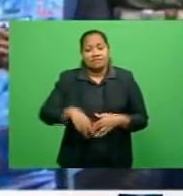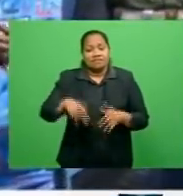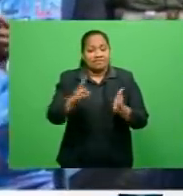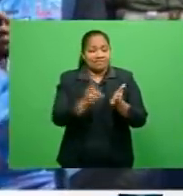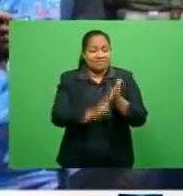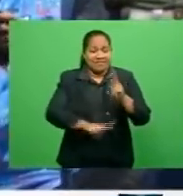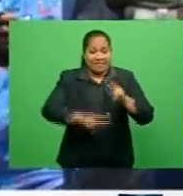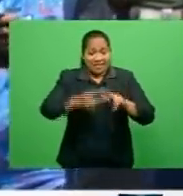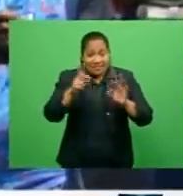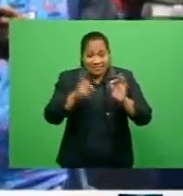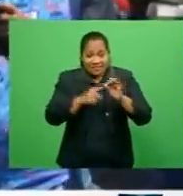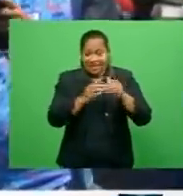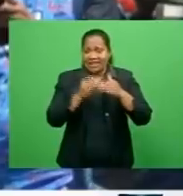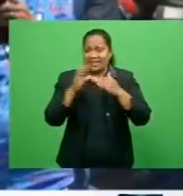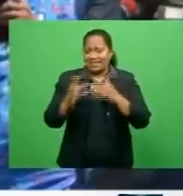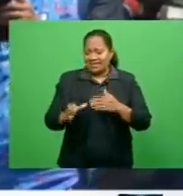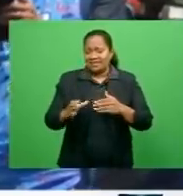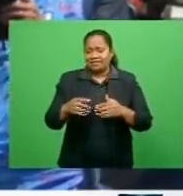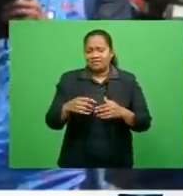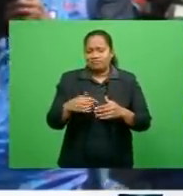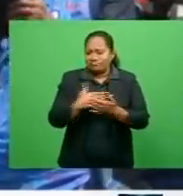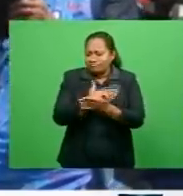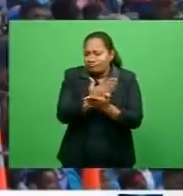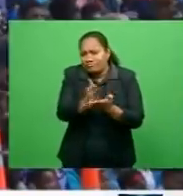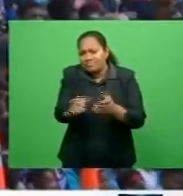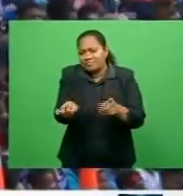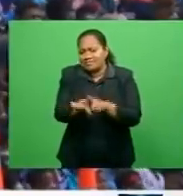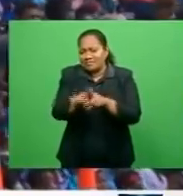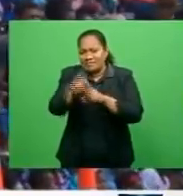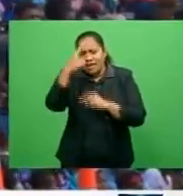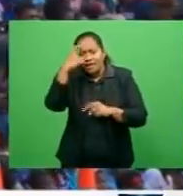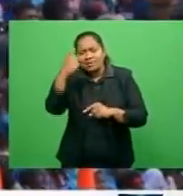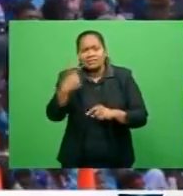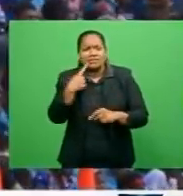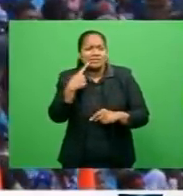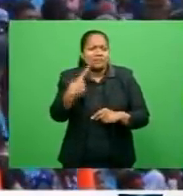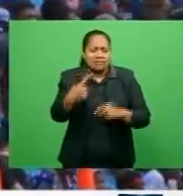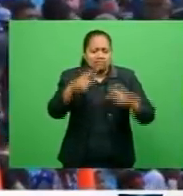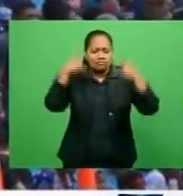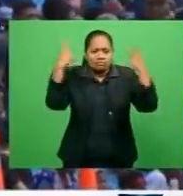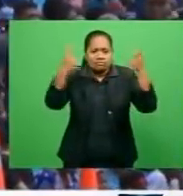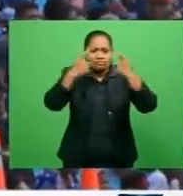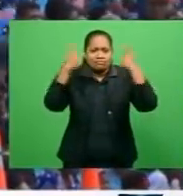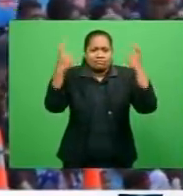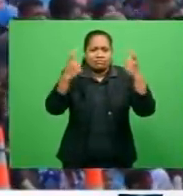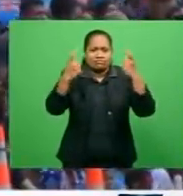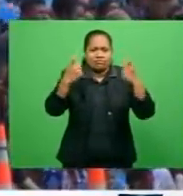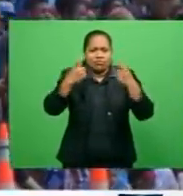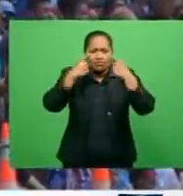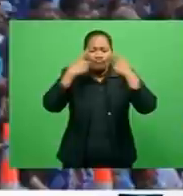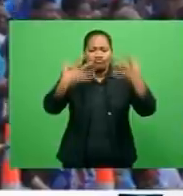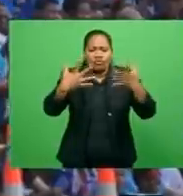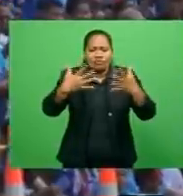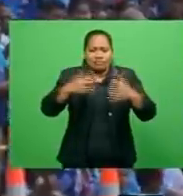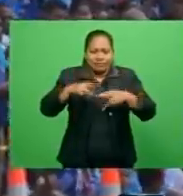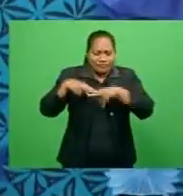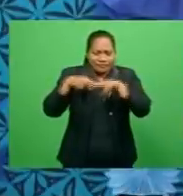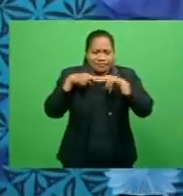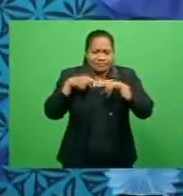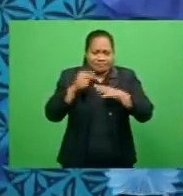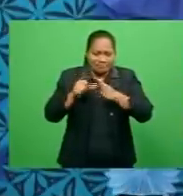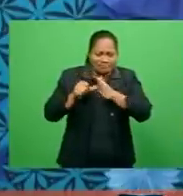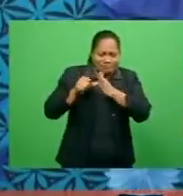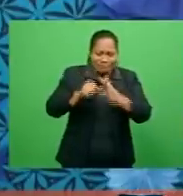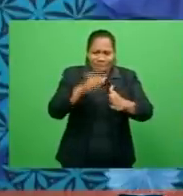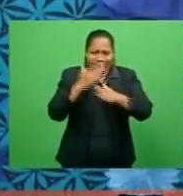Party leader Professor Biman Prasad shared similar thoughts, saying the celebration recognizes the hard work of Fiji's forefathers. I